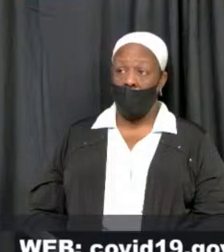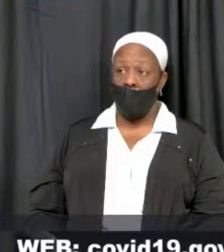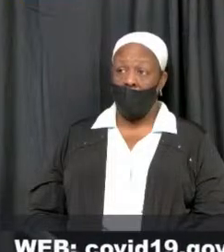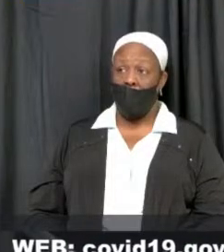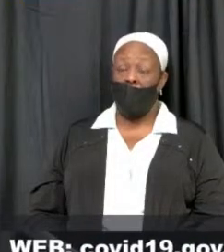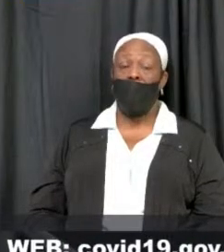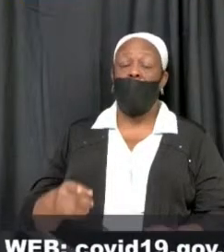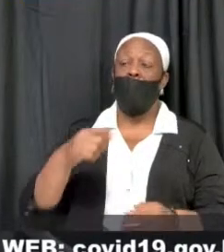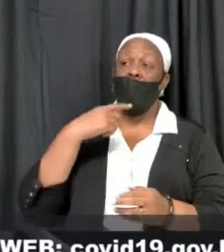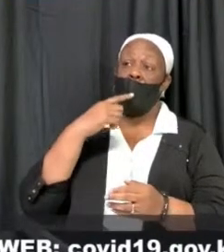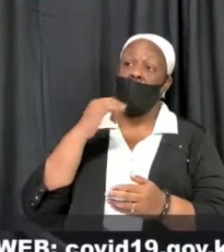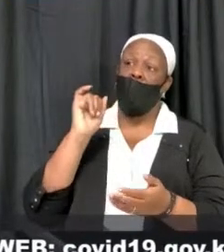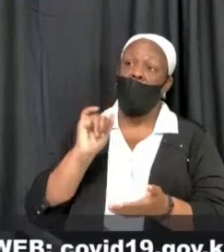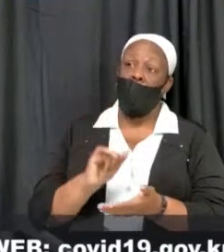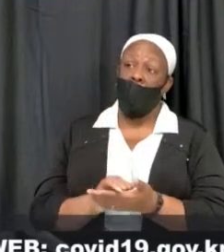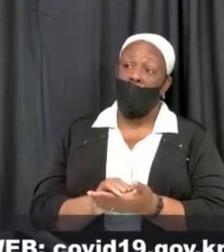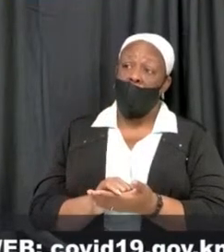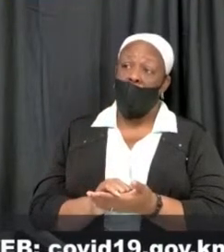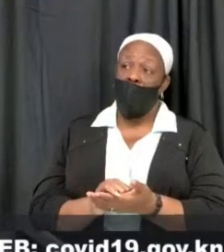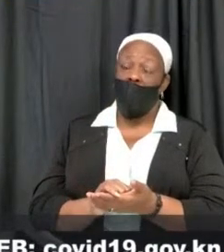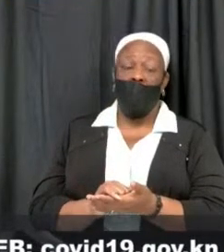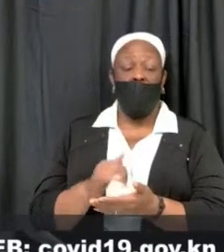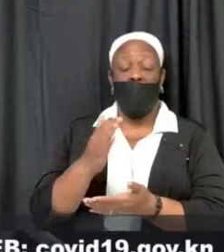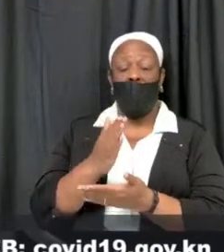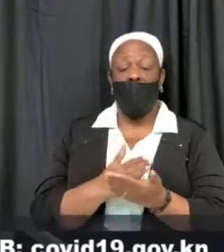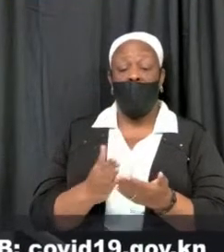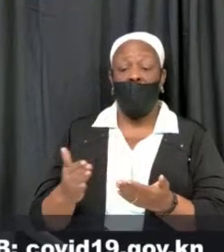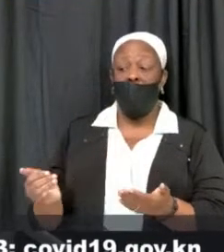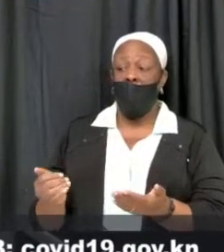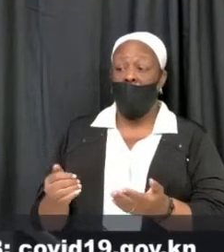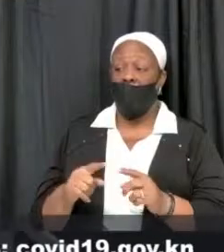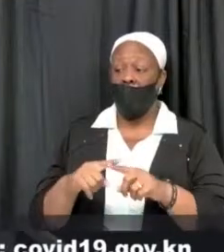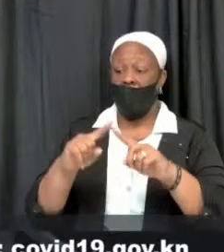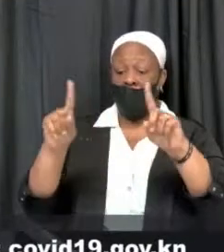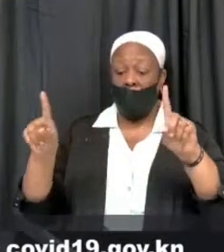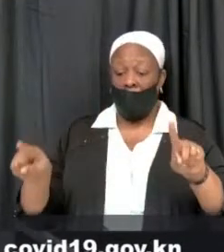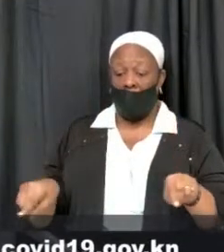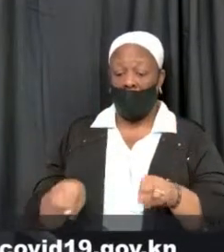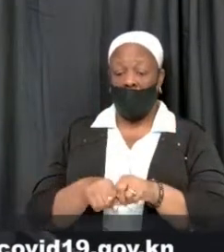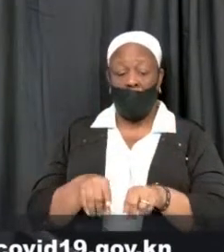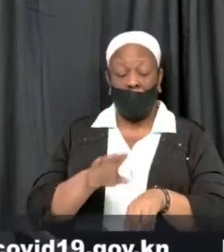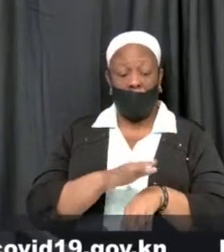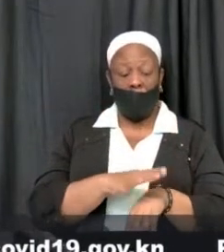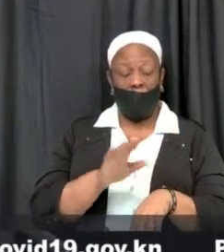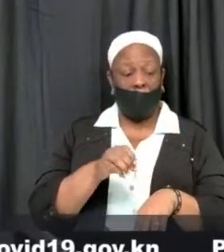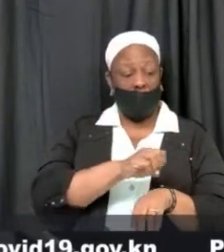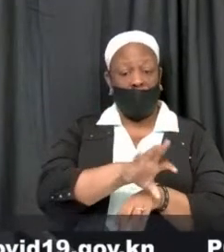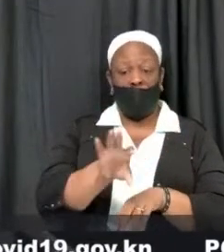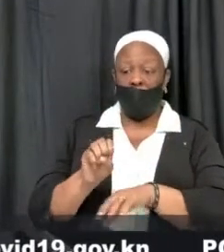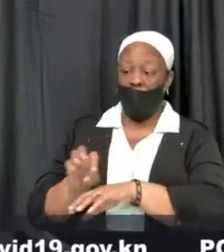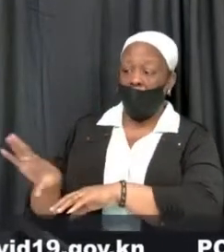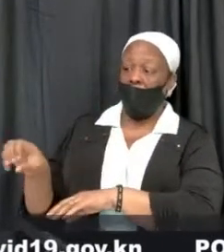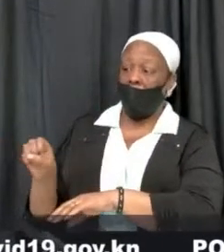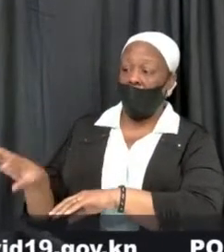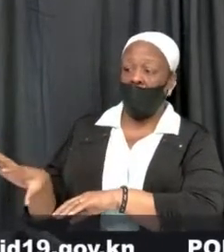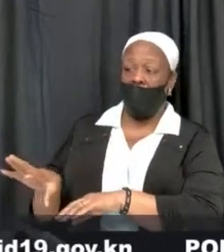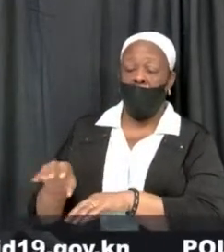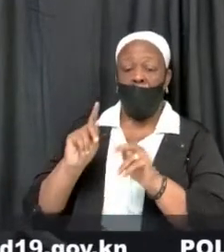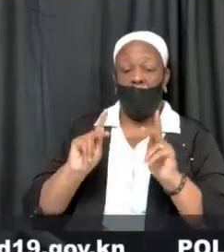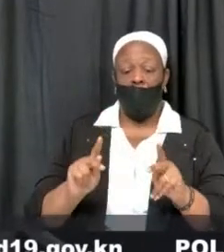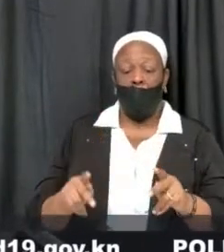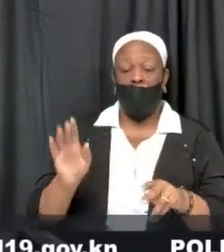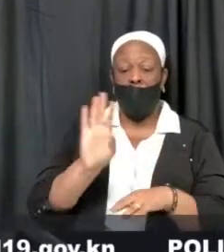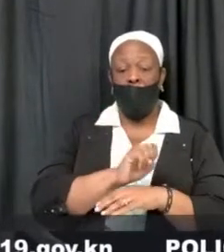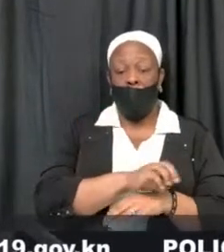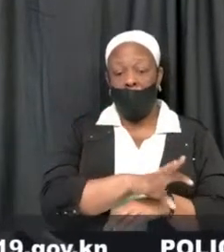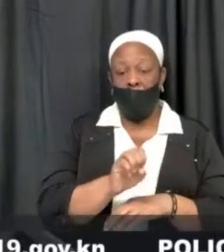is the basis of the blog that has circulated over the last couple of days and has caused some consternation in